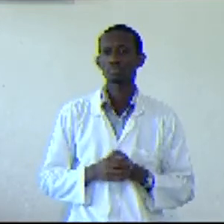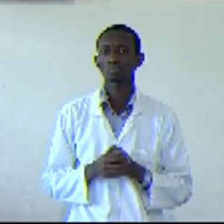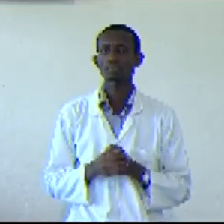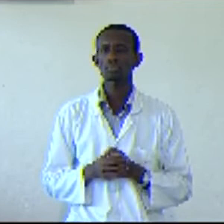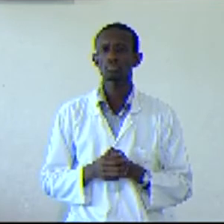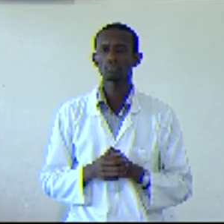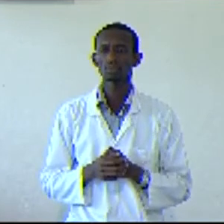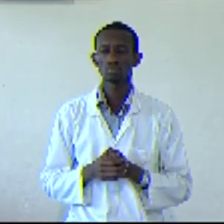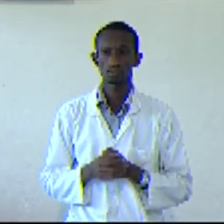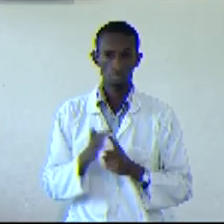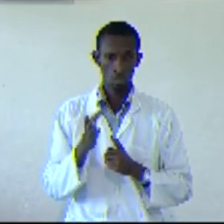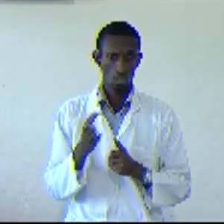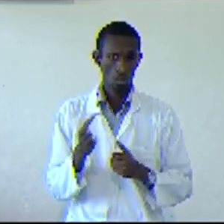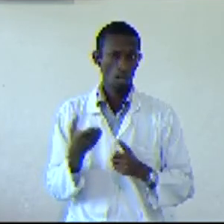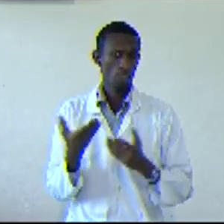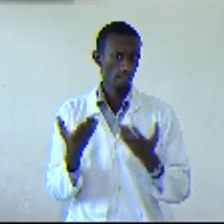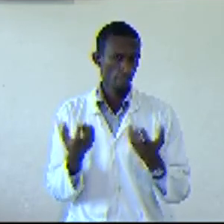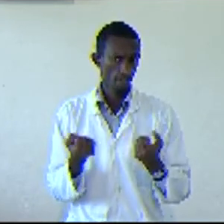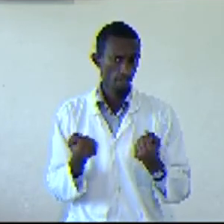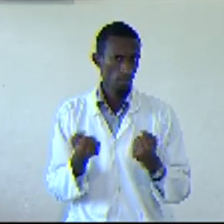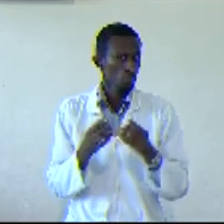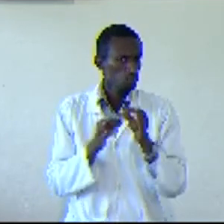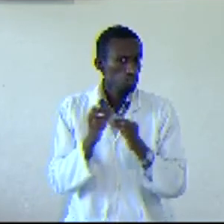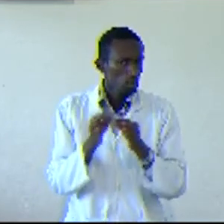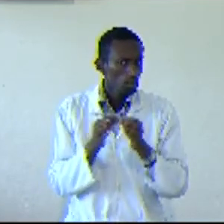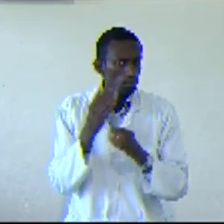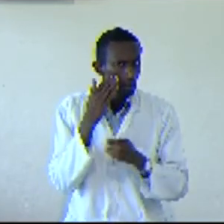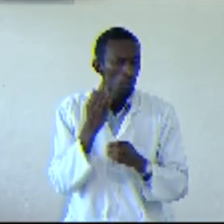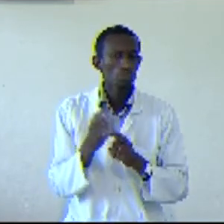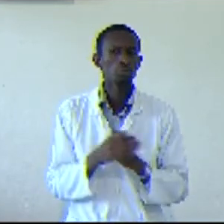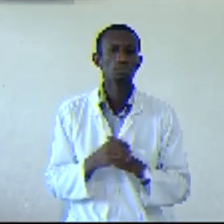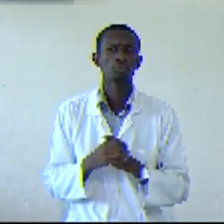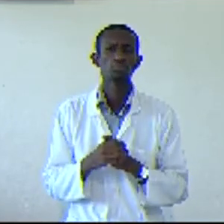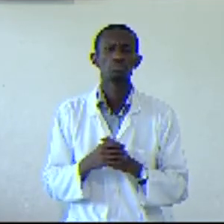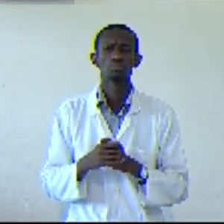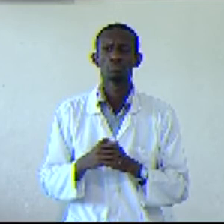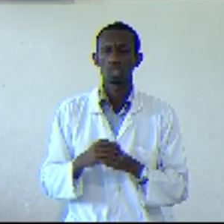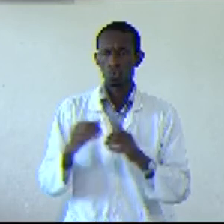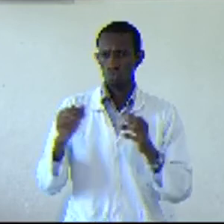So as what we have defined it, the conservation say that we have